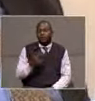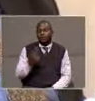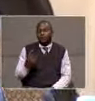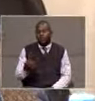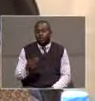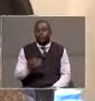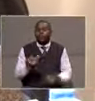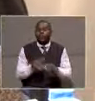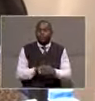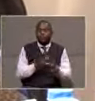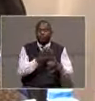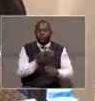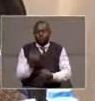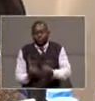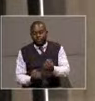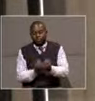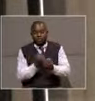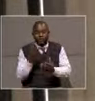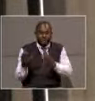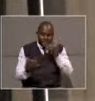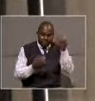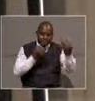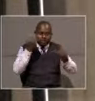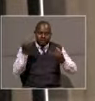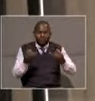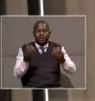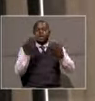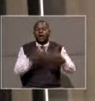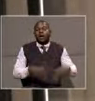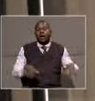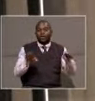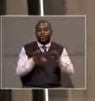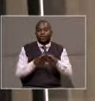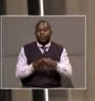organization, supported the initiative. In Uganda, we agreed that